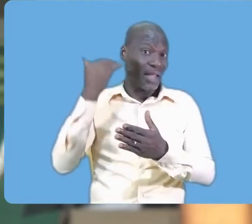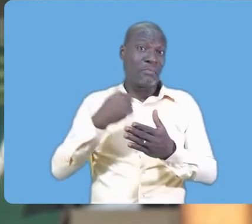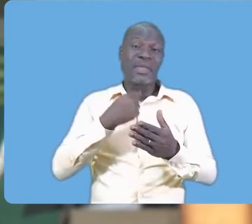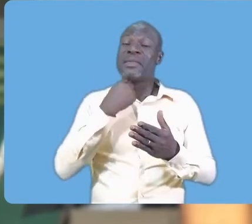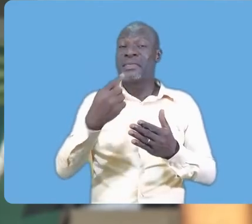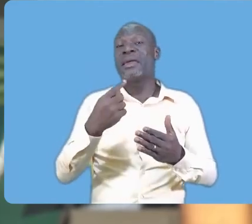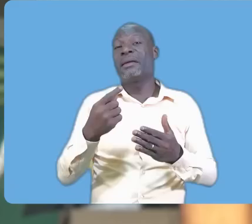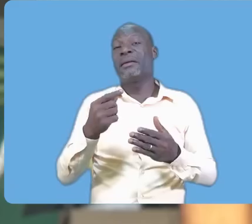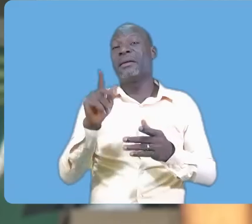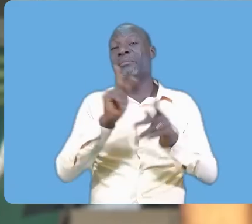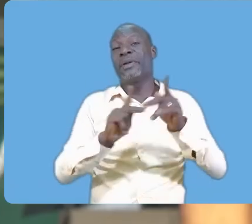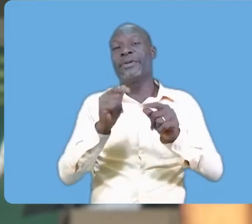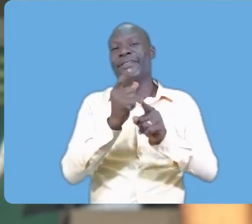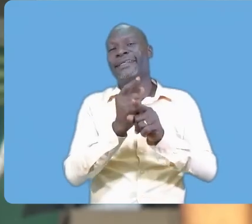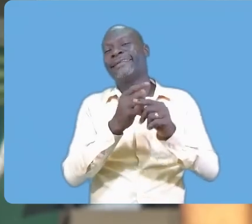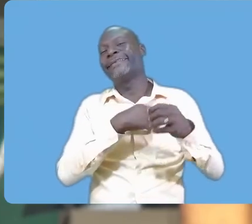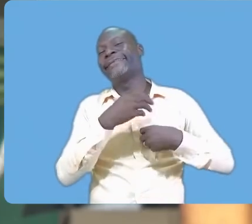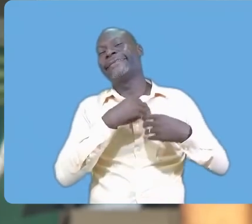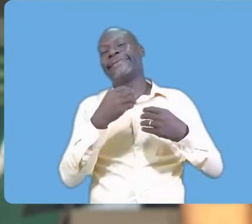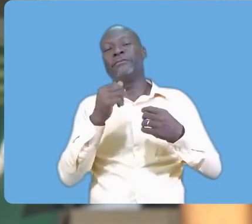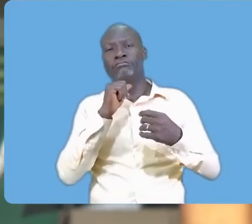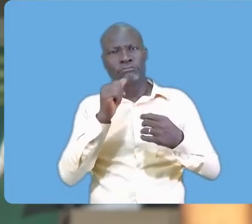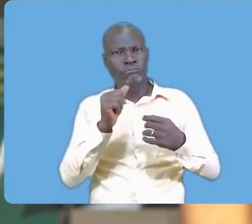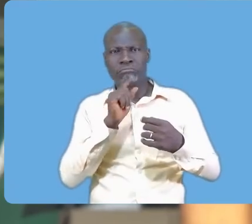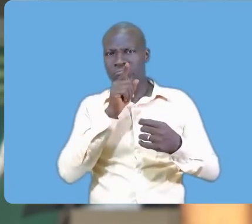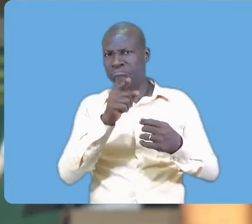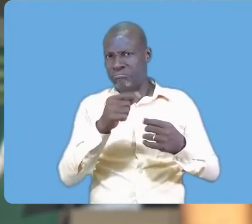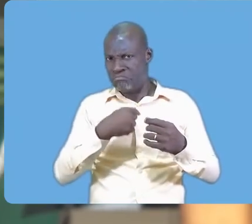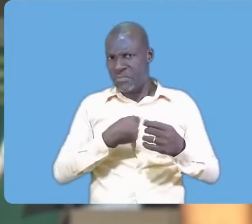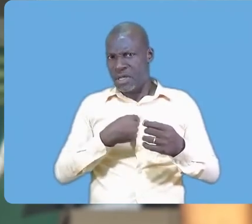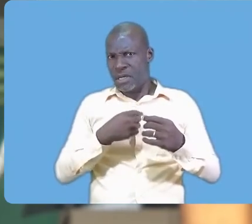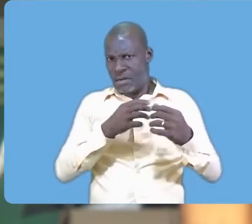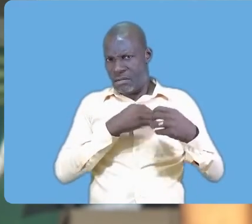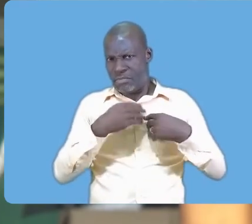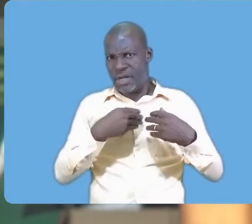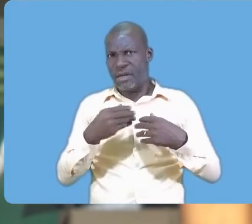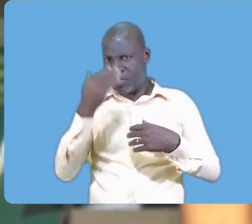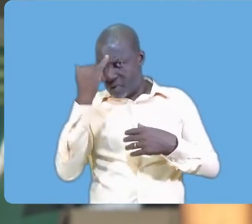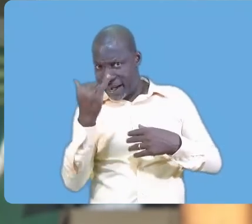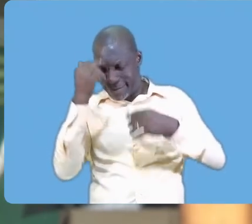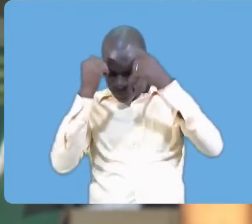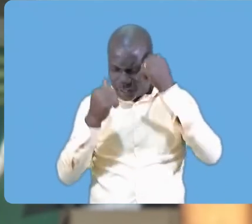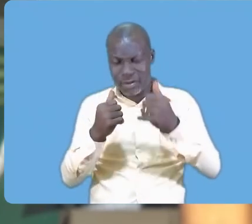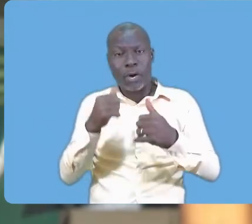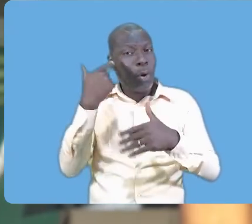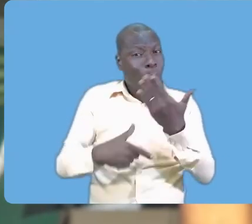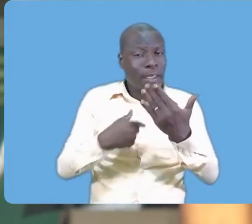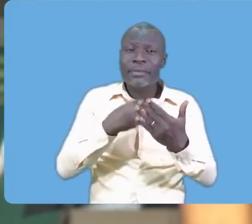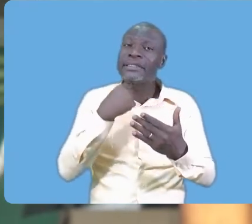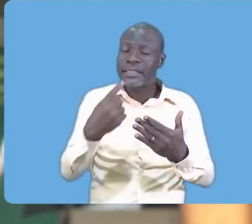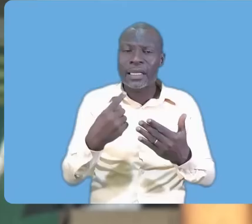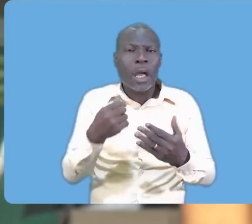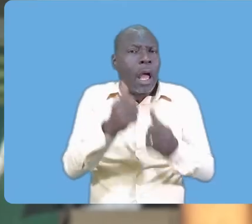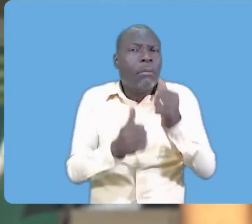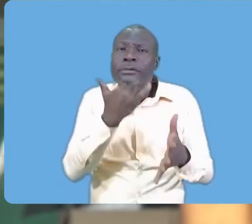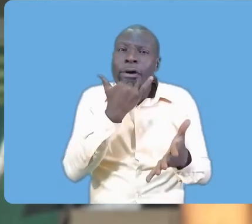omukwo kwapaye no bi bebisa ehunsem bisa ma bebisa said ya na meka aya enye nokre asem